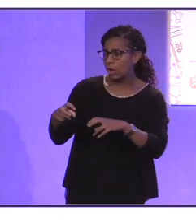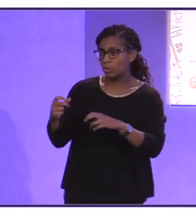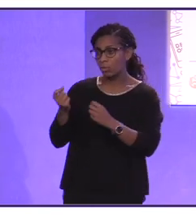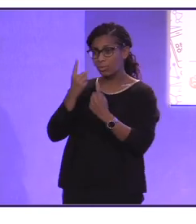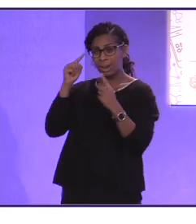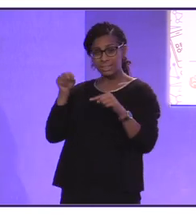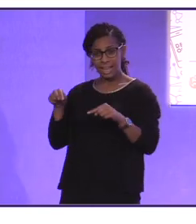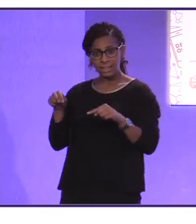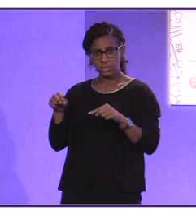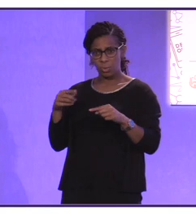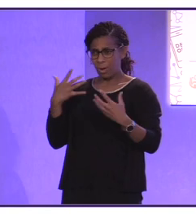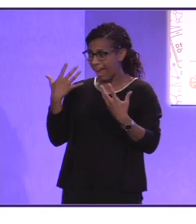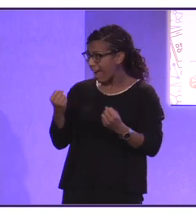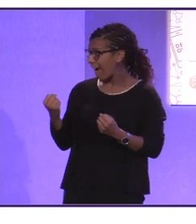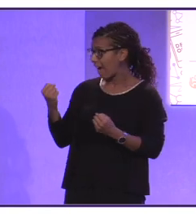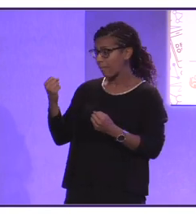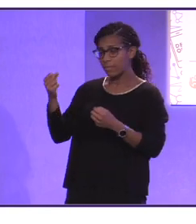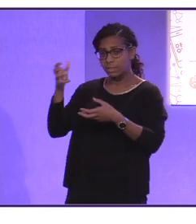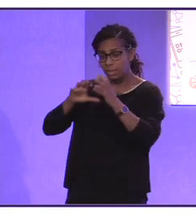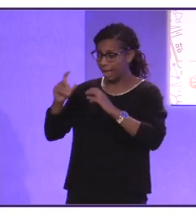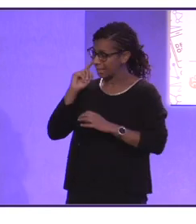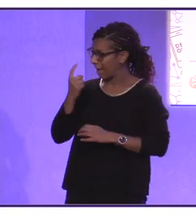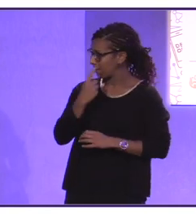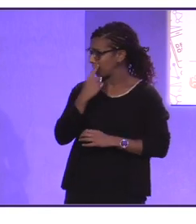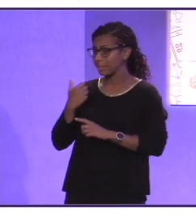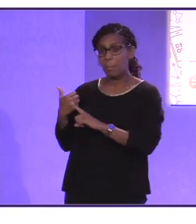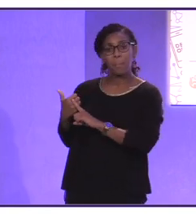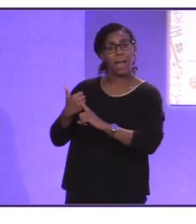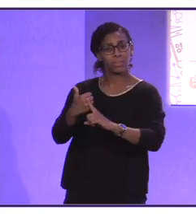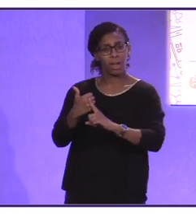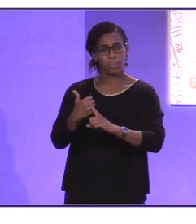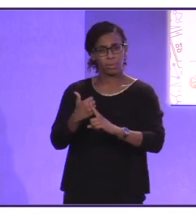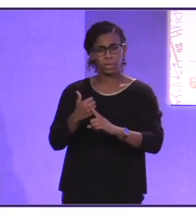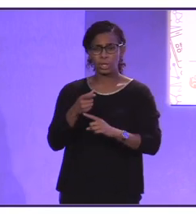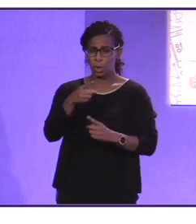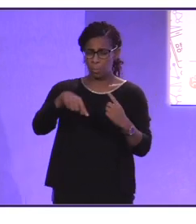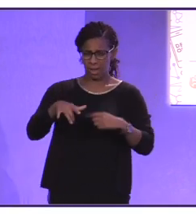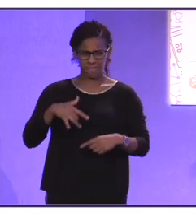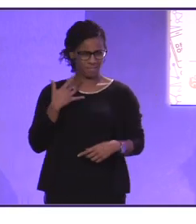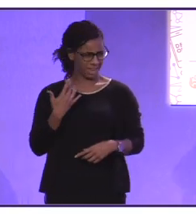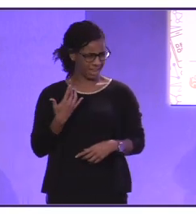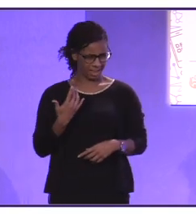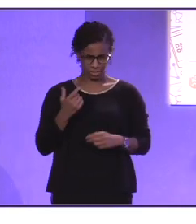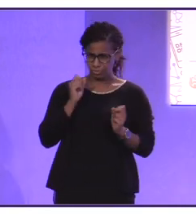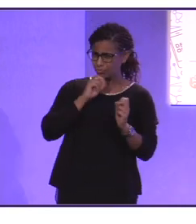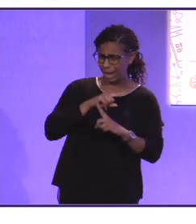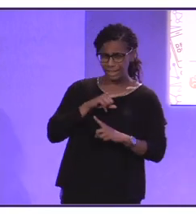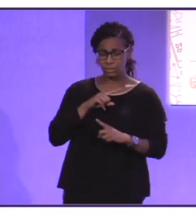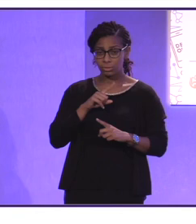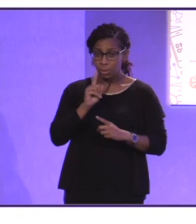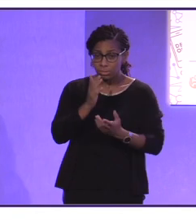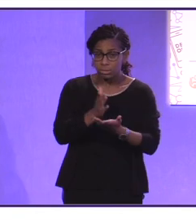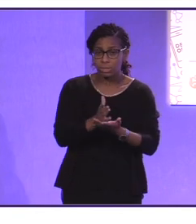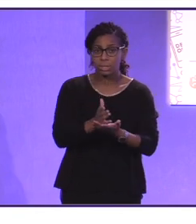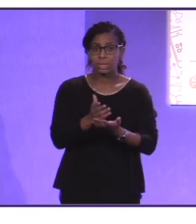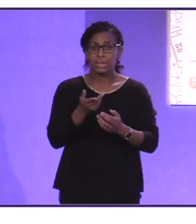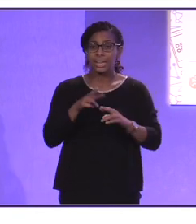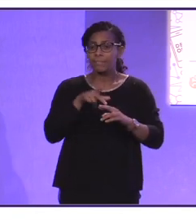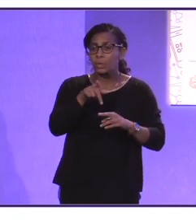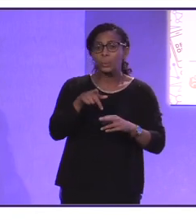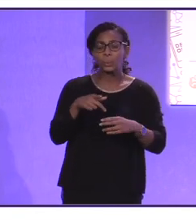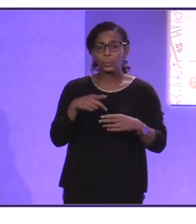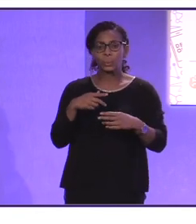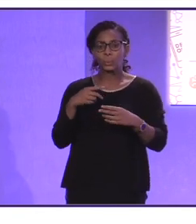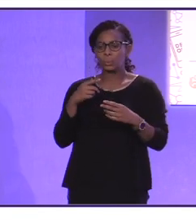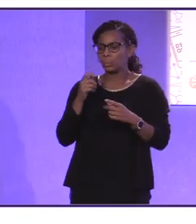now science to back up the things we can do. And while it might seem counterintuitive, all that time spent doing slightly